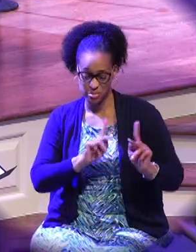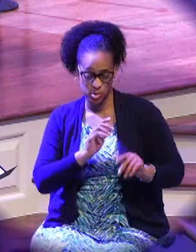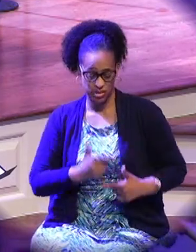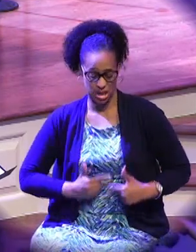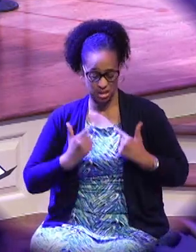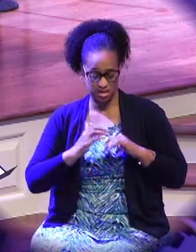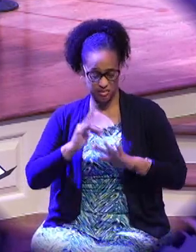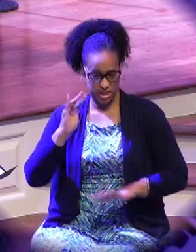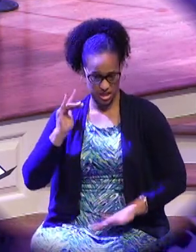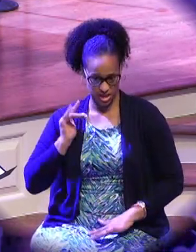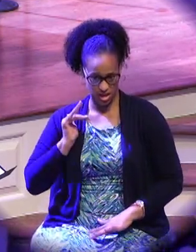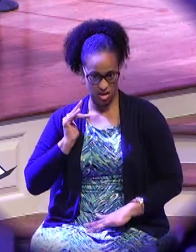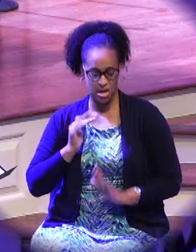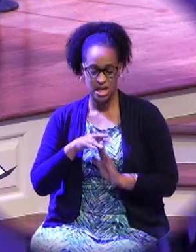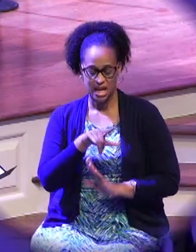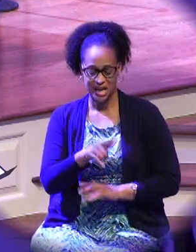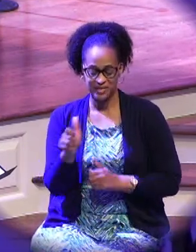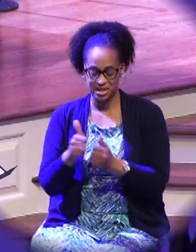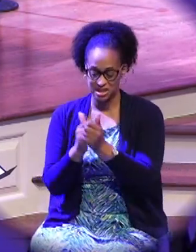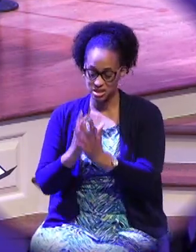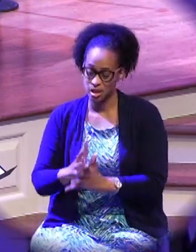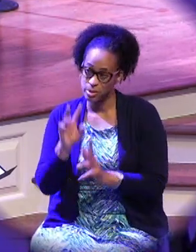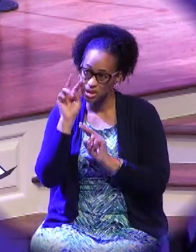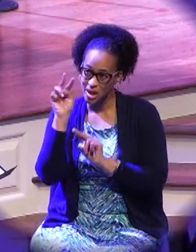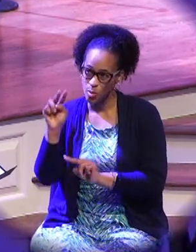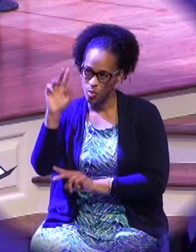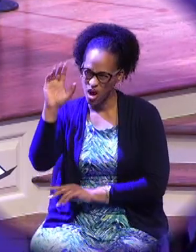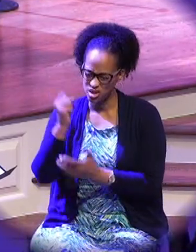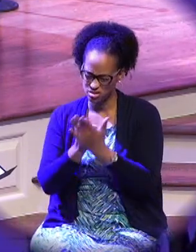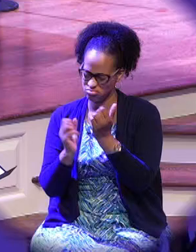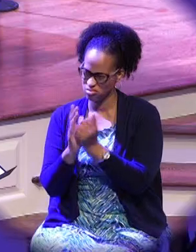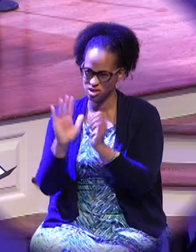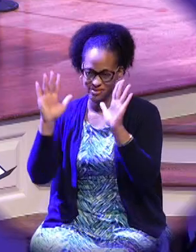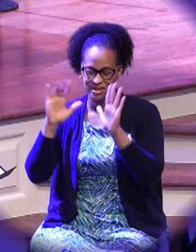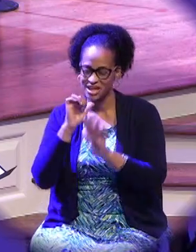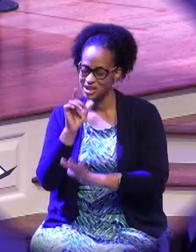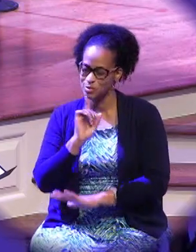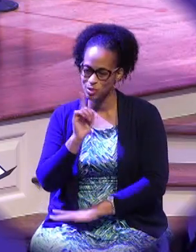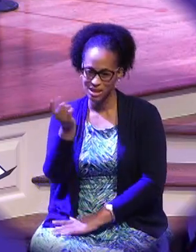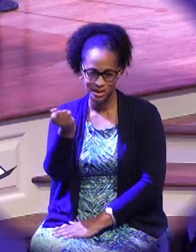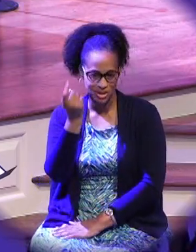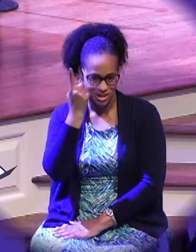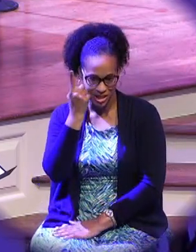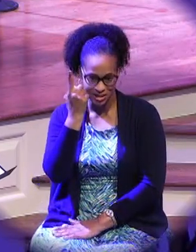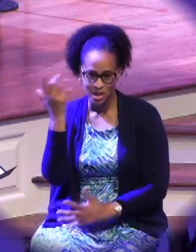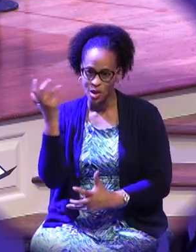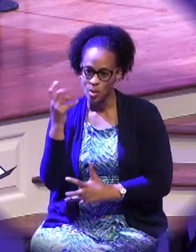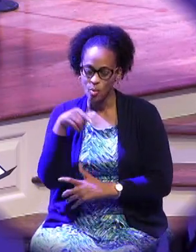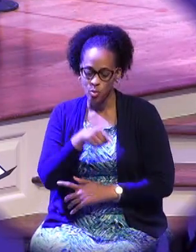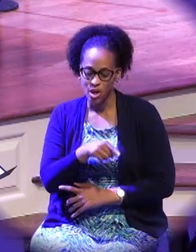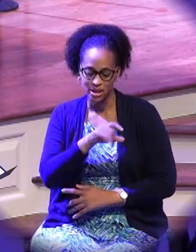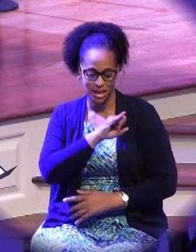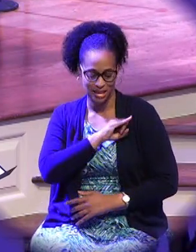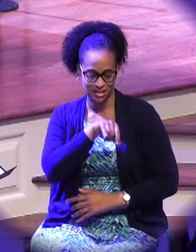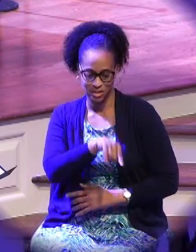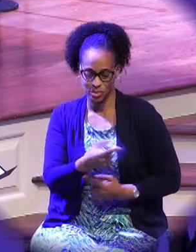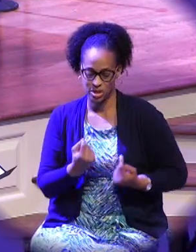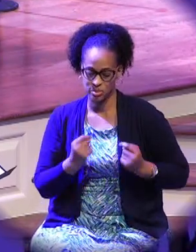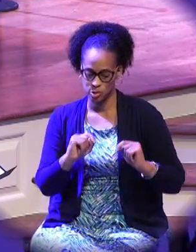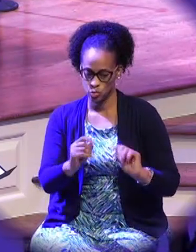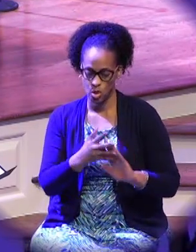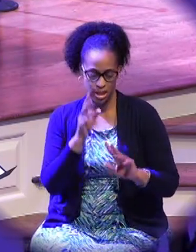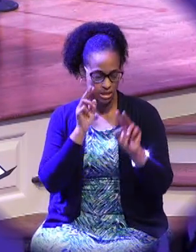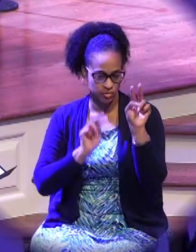the disciples who watched the crucifixion, really understood what it was that Isaiah was